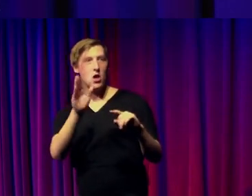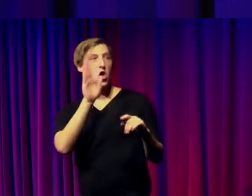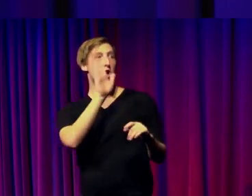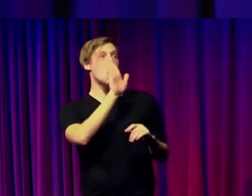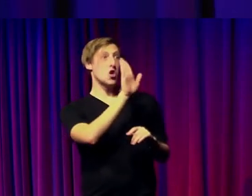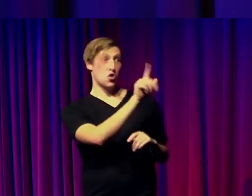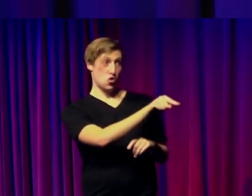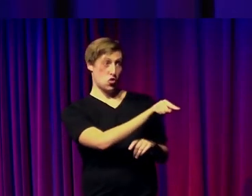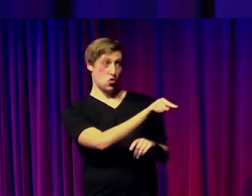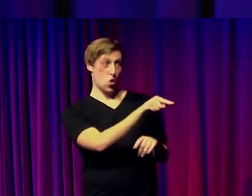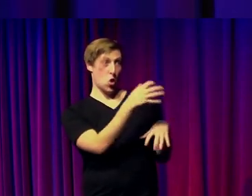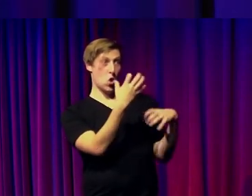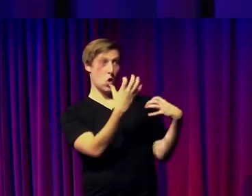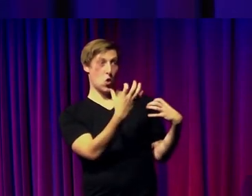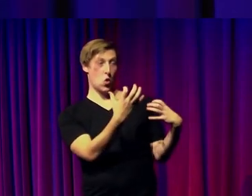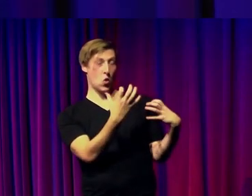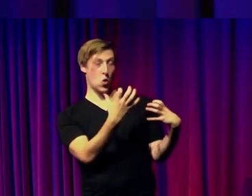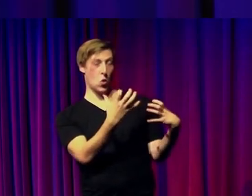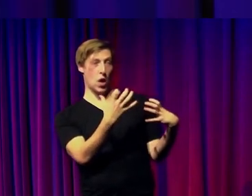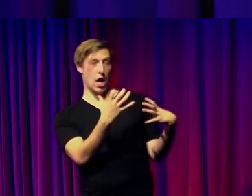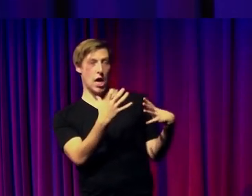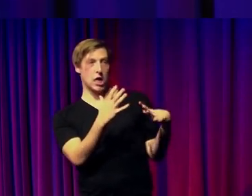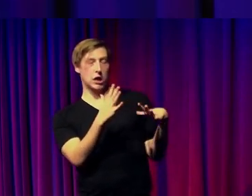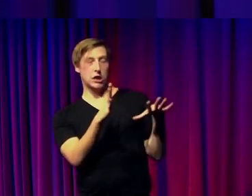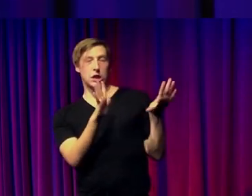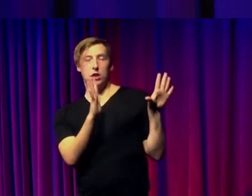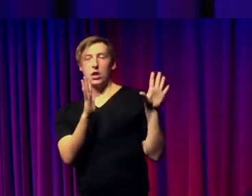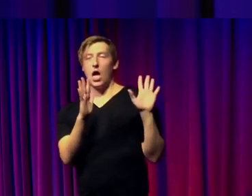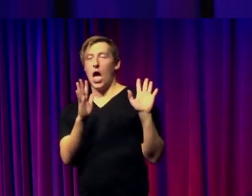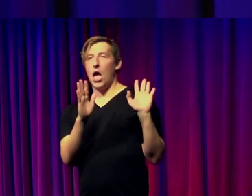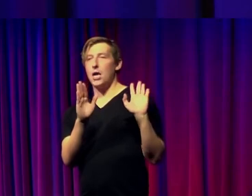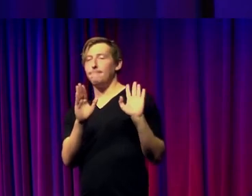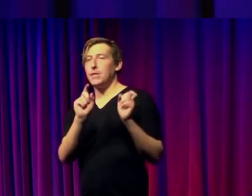For I do not know his character's name.